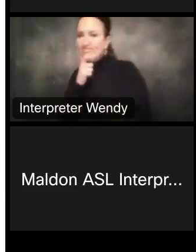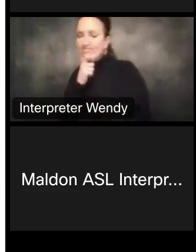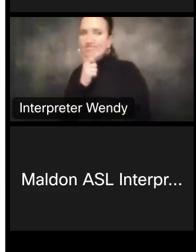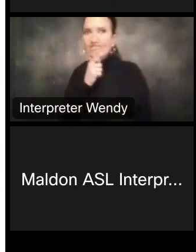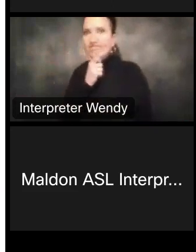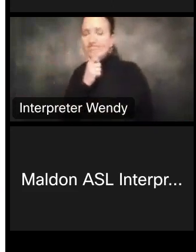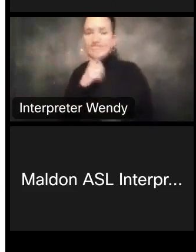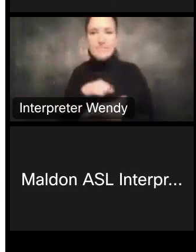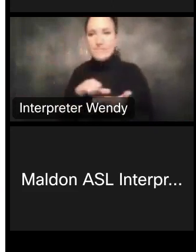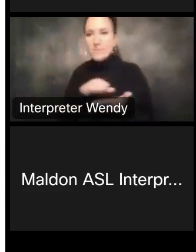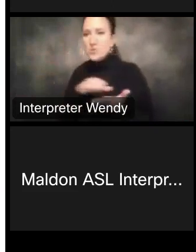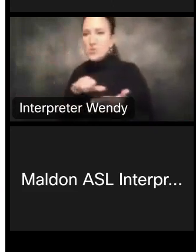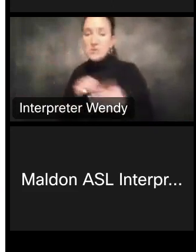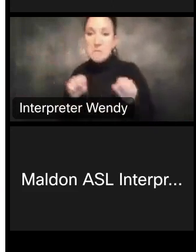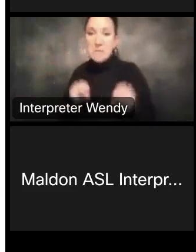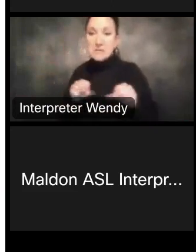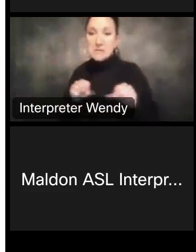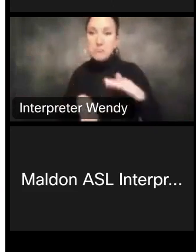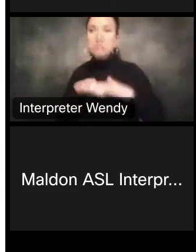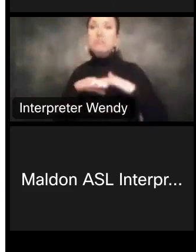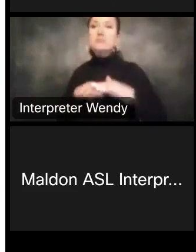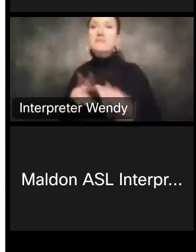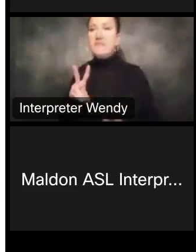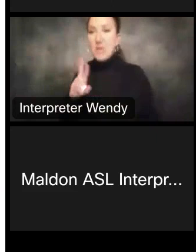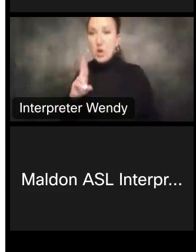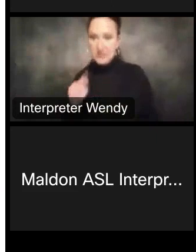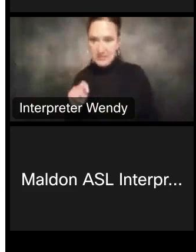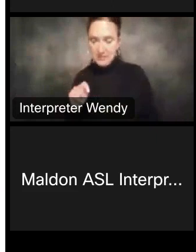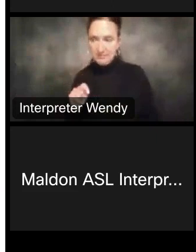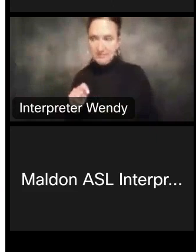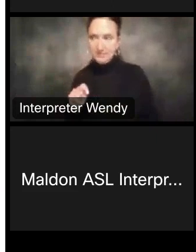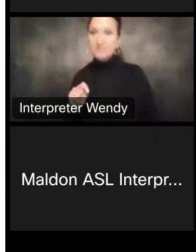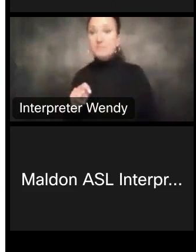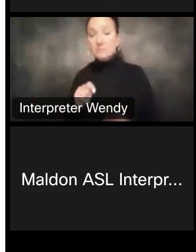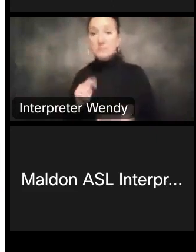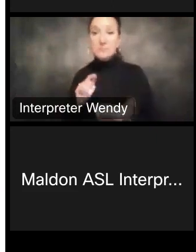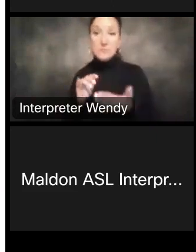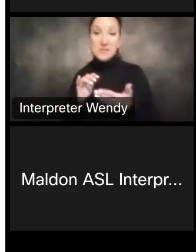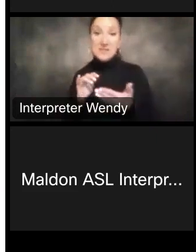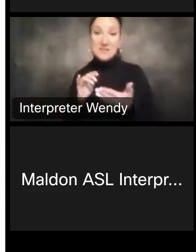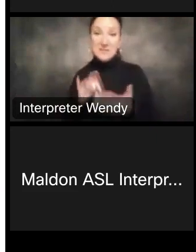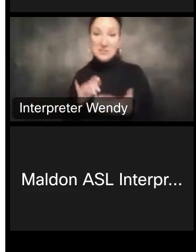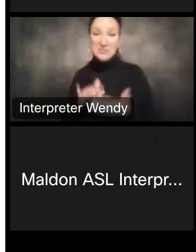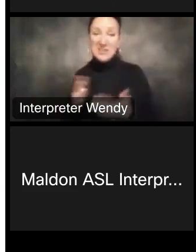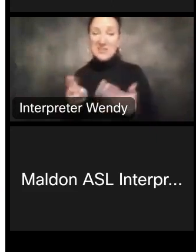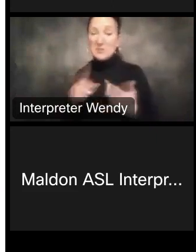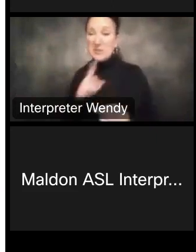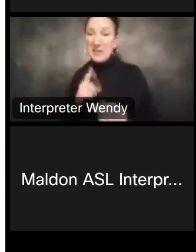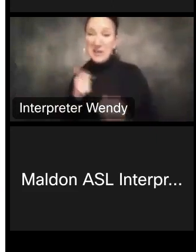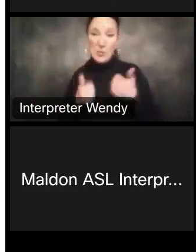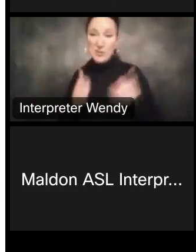New York Avenue had the capacity for BRT. And the study basically, it was a chicken and the egg kind